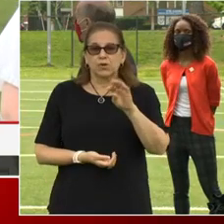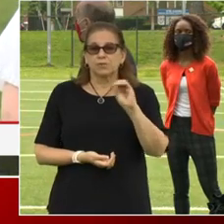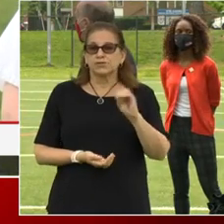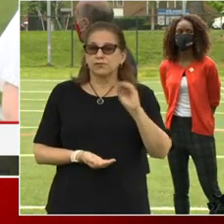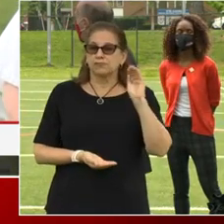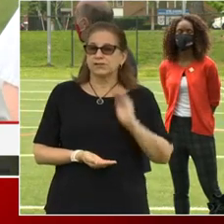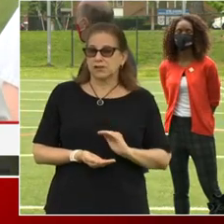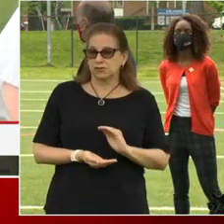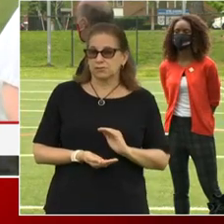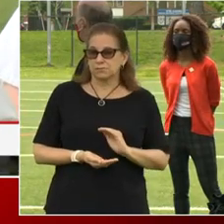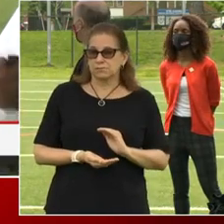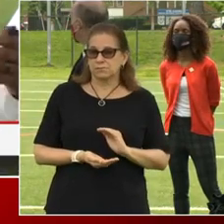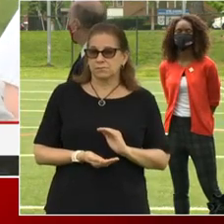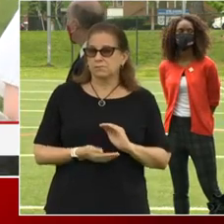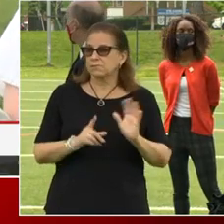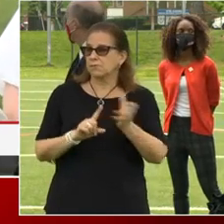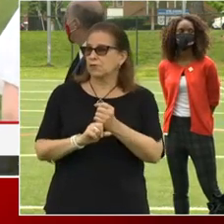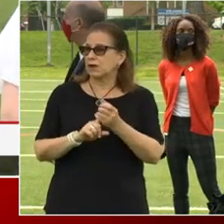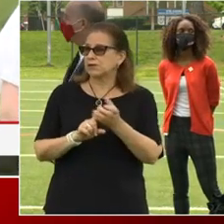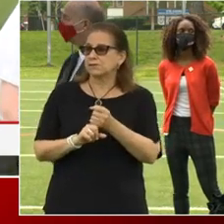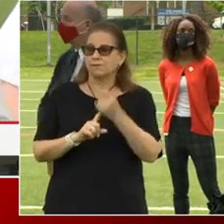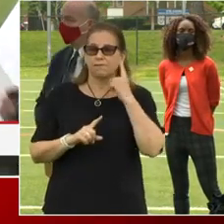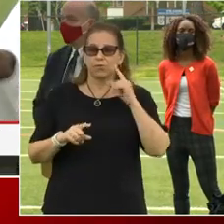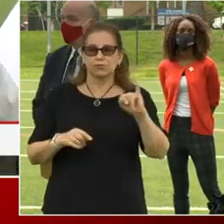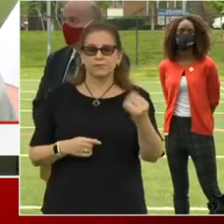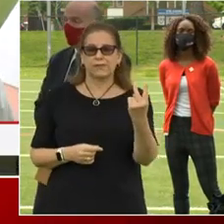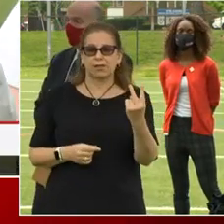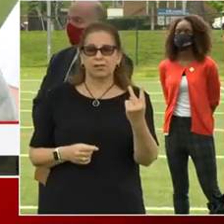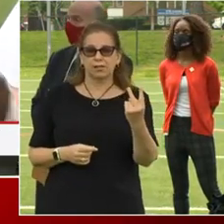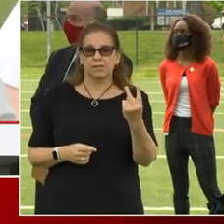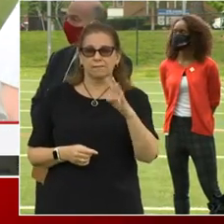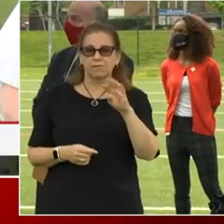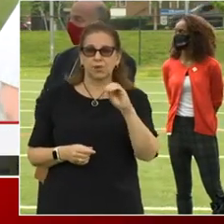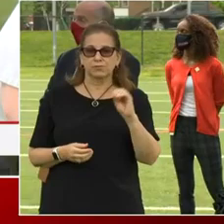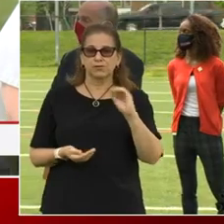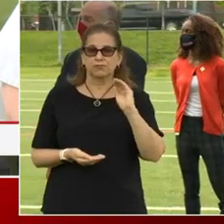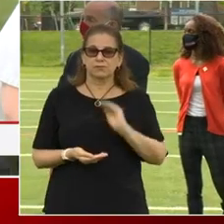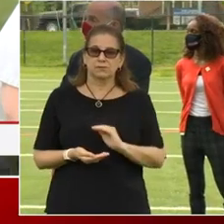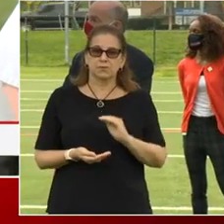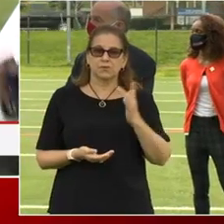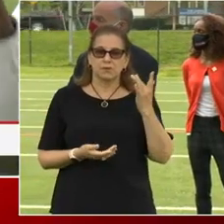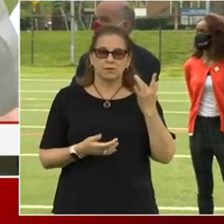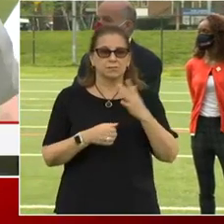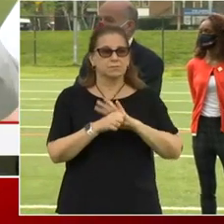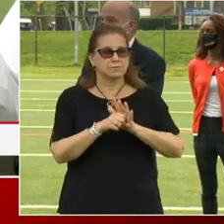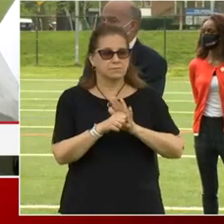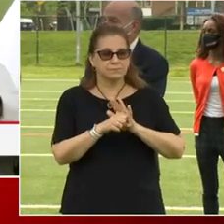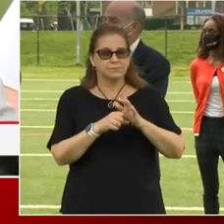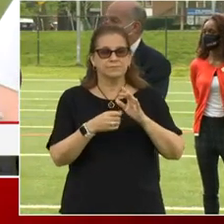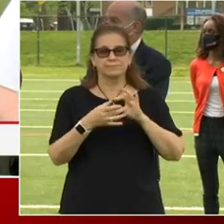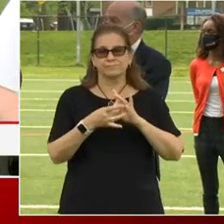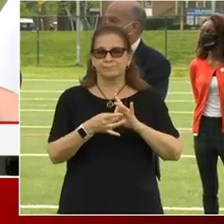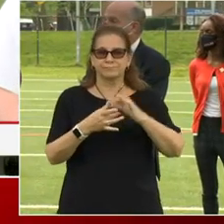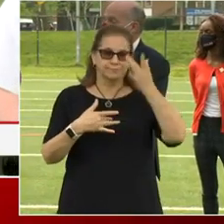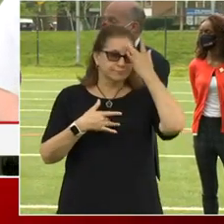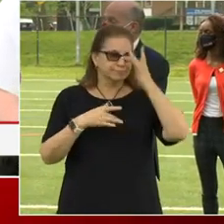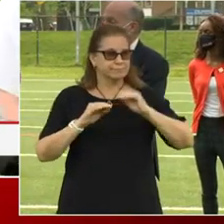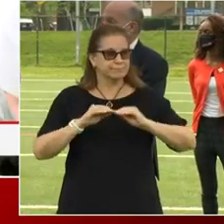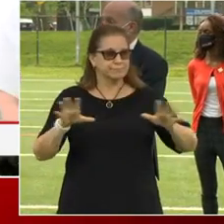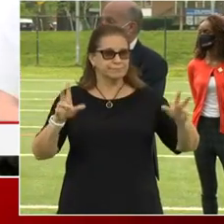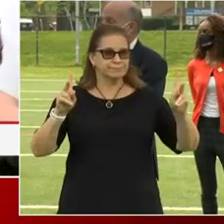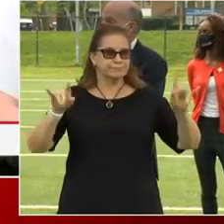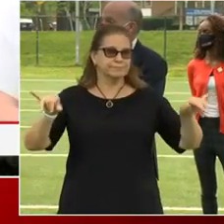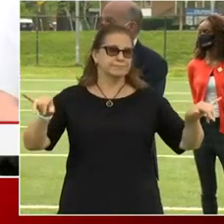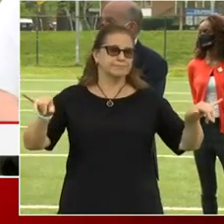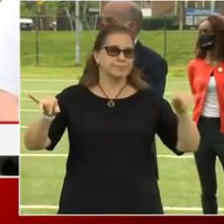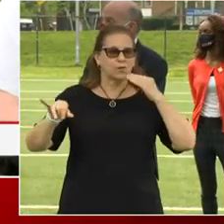reason for that. In a COVID environment, less contact with individuals, we start to see a decline